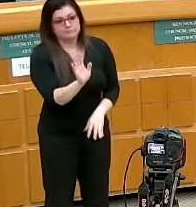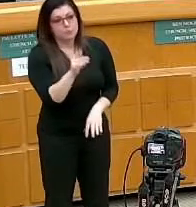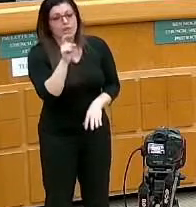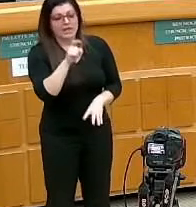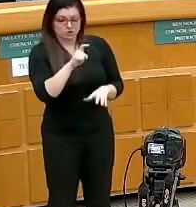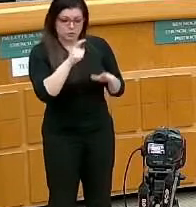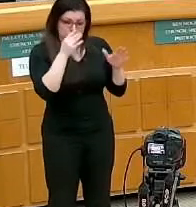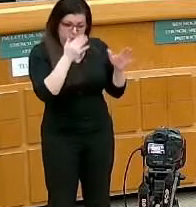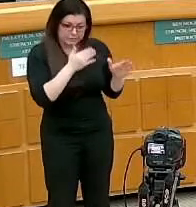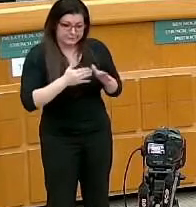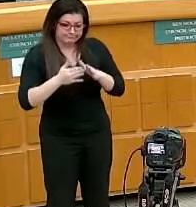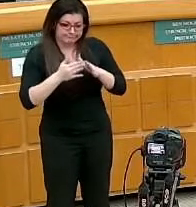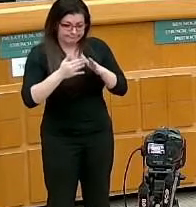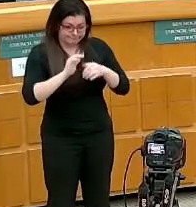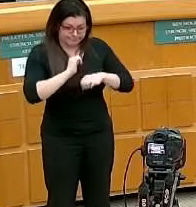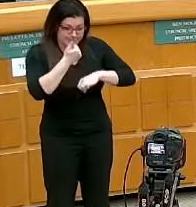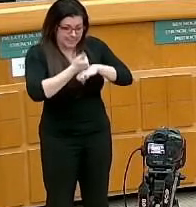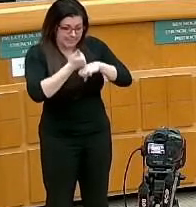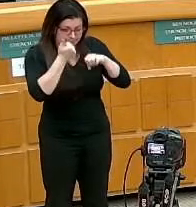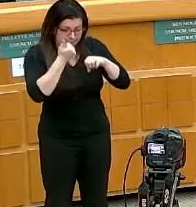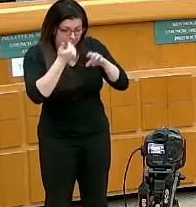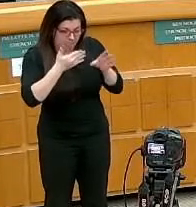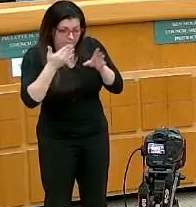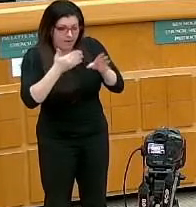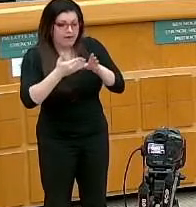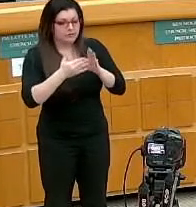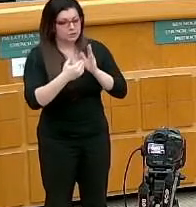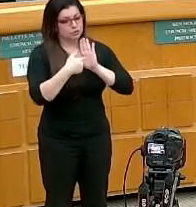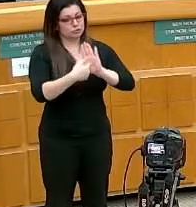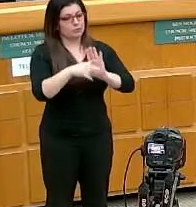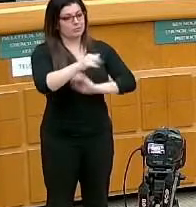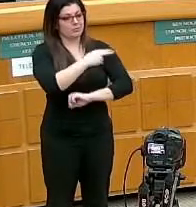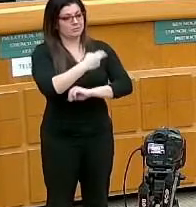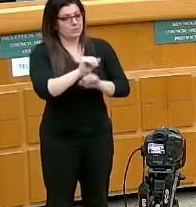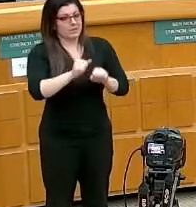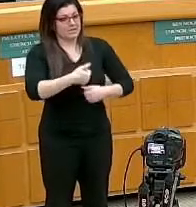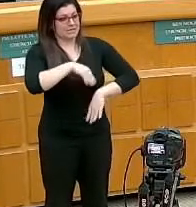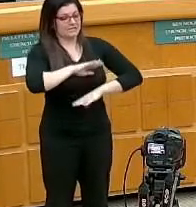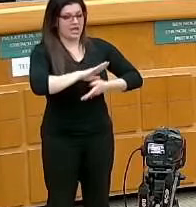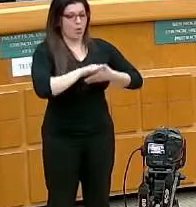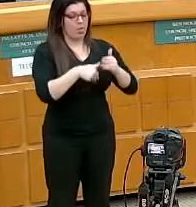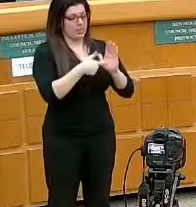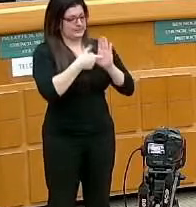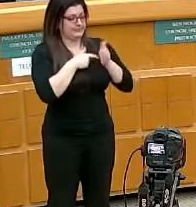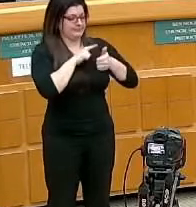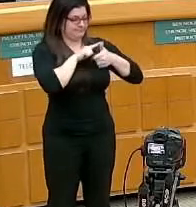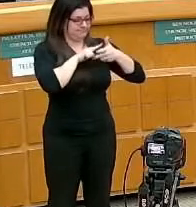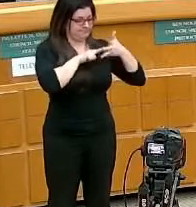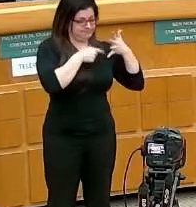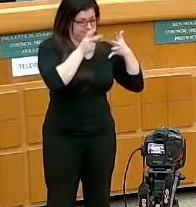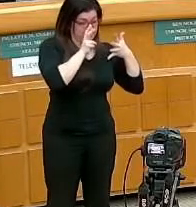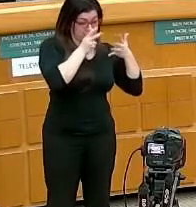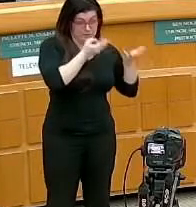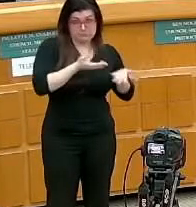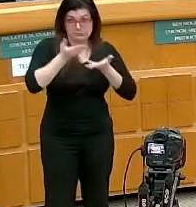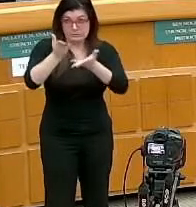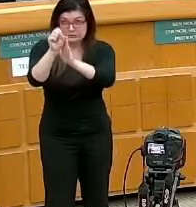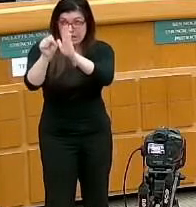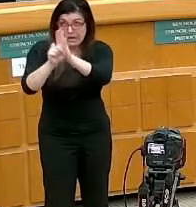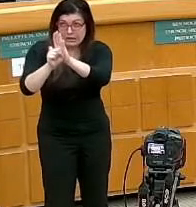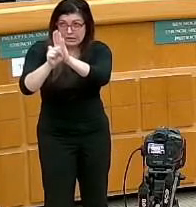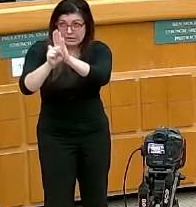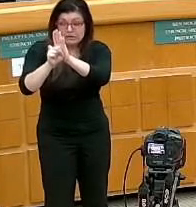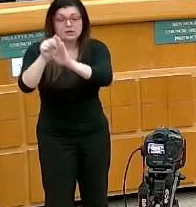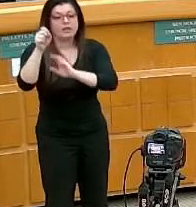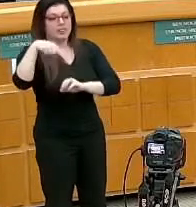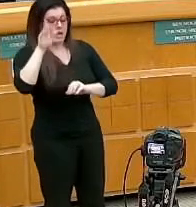developed to show that the facility would meet guidelines that are required. That would be submitted to the state, and it would be reviewed by a state